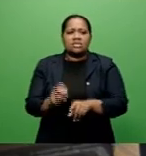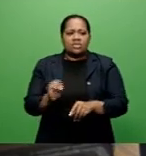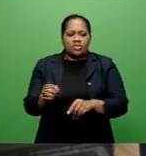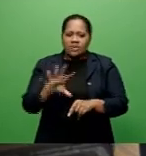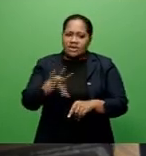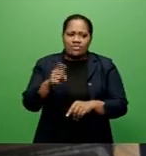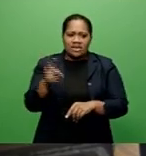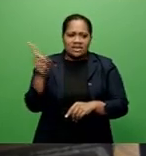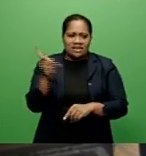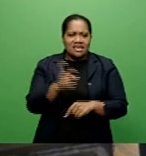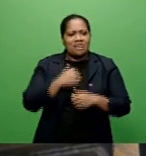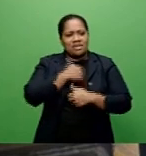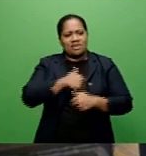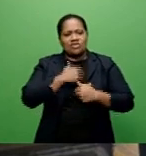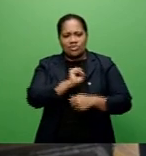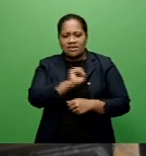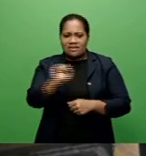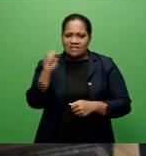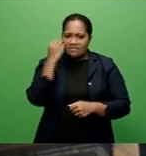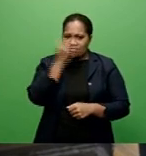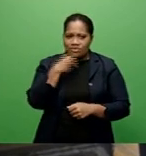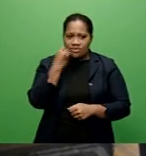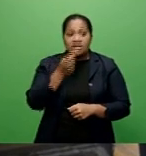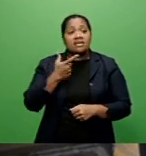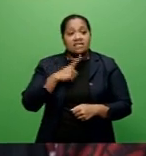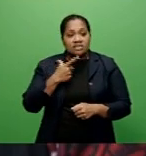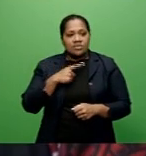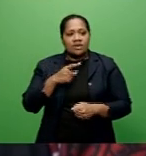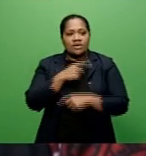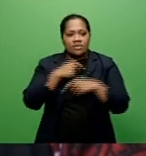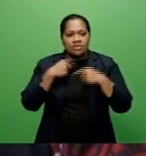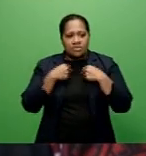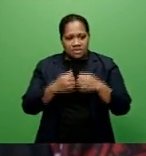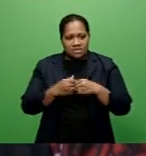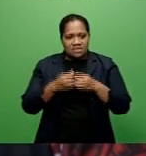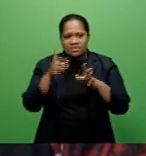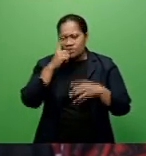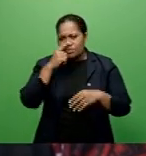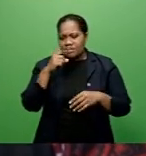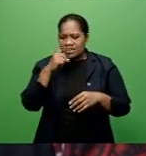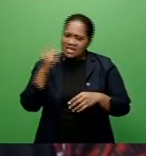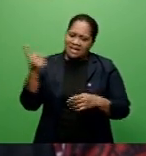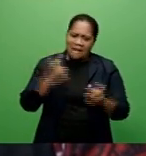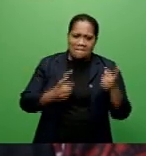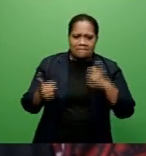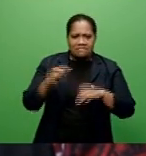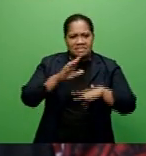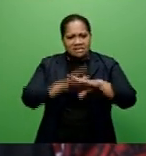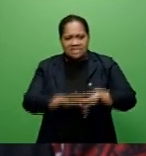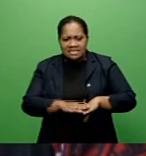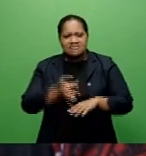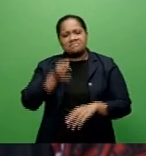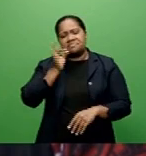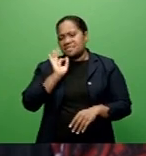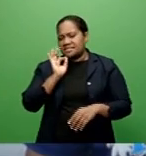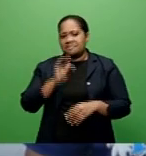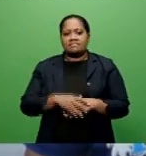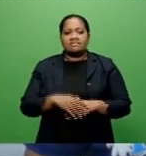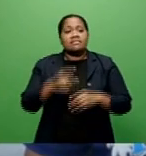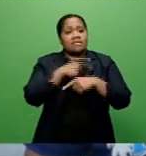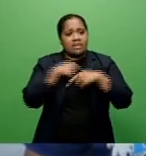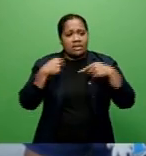and enjoy their meal. So that's why we made more tables and stuff so people they can come, sit down, have the tea. We